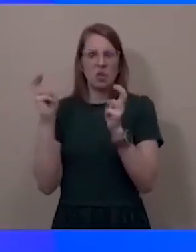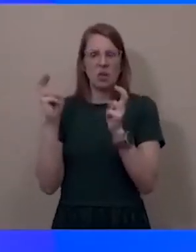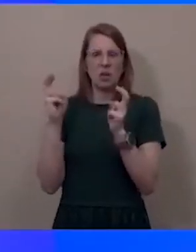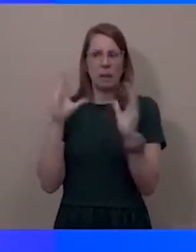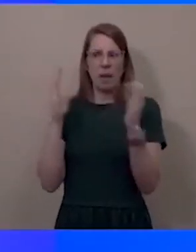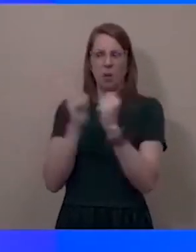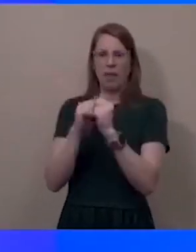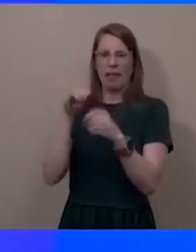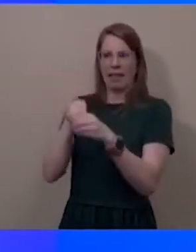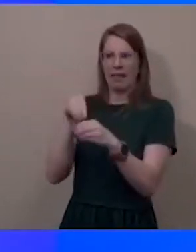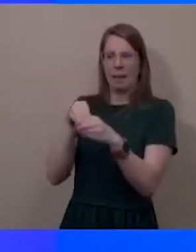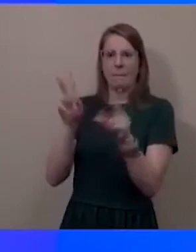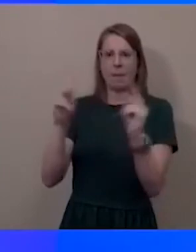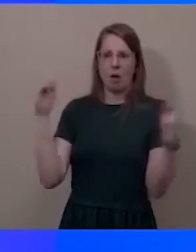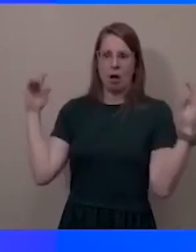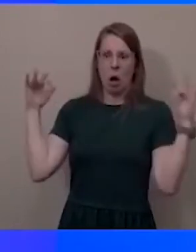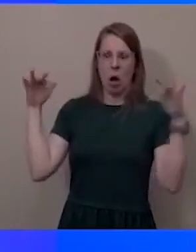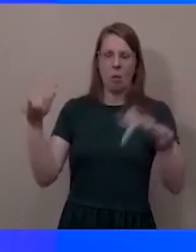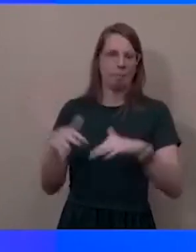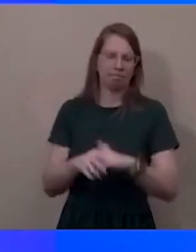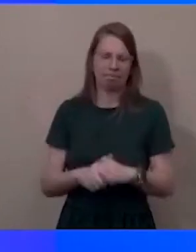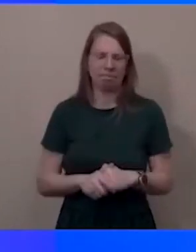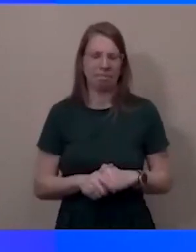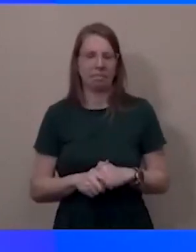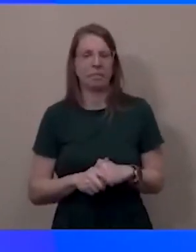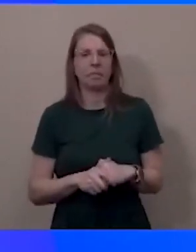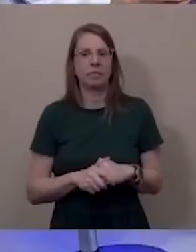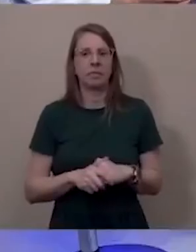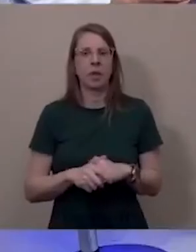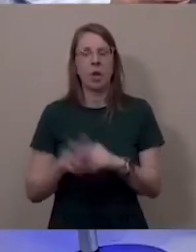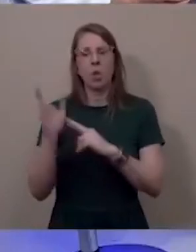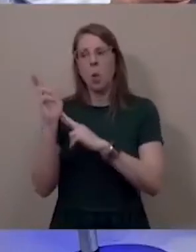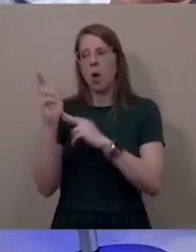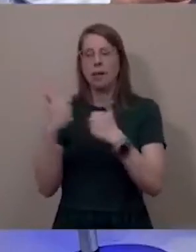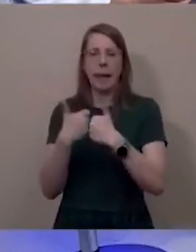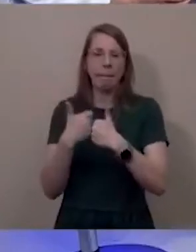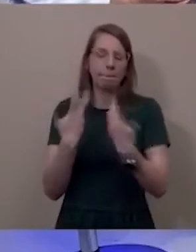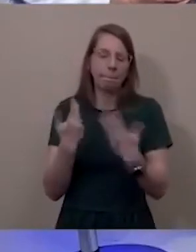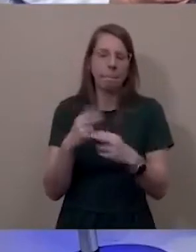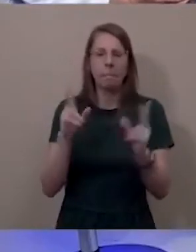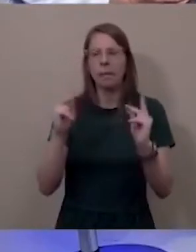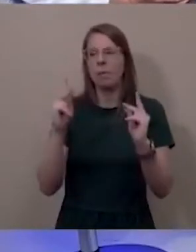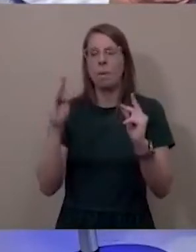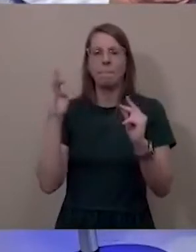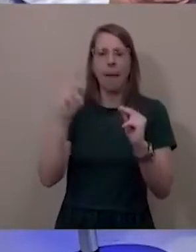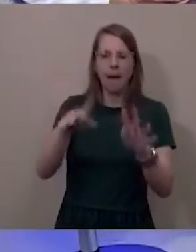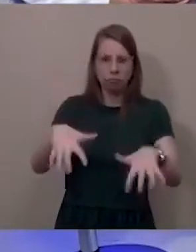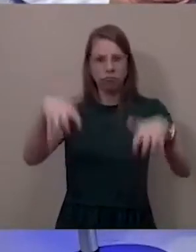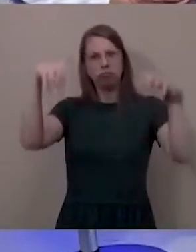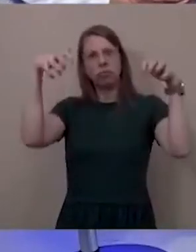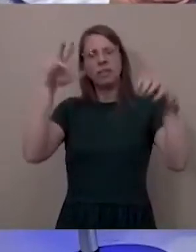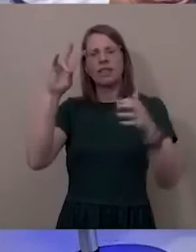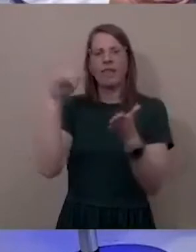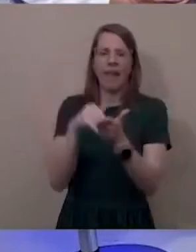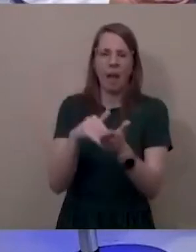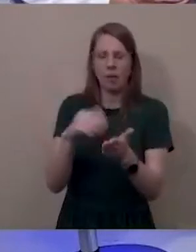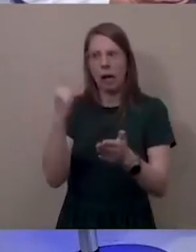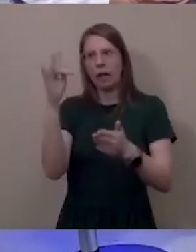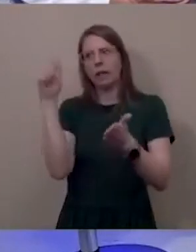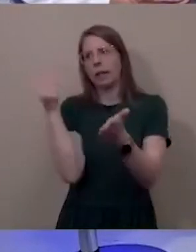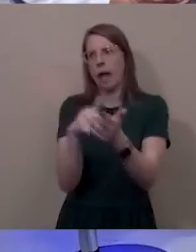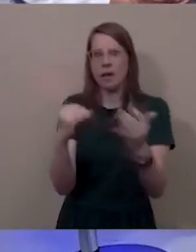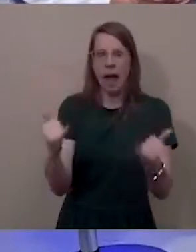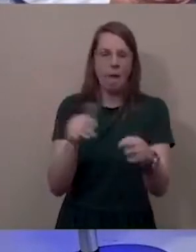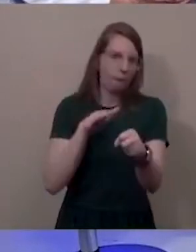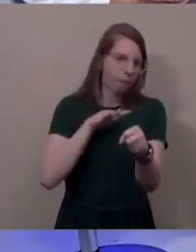indoors where you're having a lot of people. Yeah. And then in the Royals games, and we know people have been back in the stadium. Yeah. There's been 7,000 and 18,000. Now